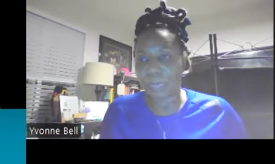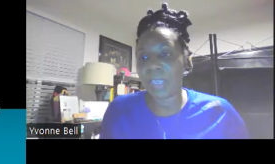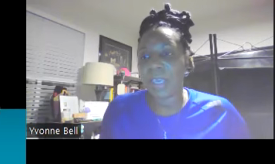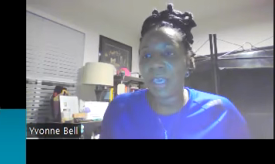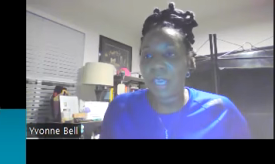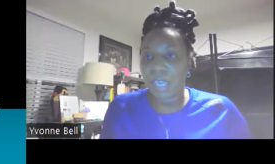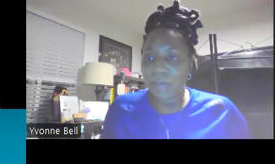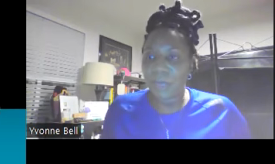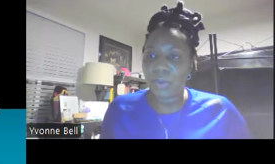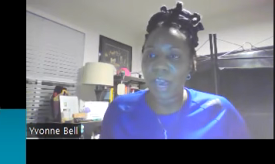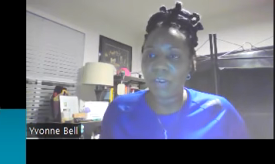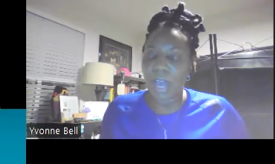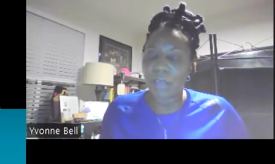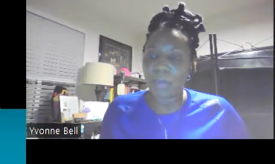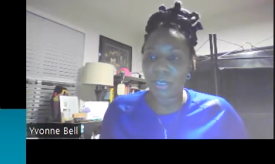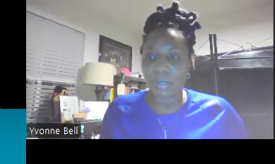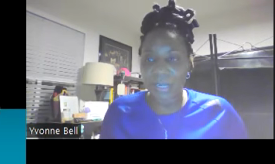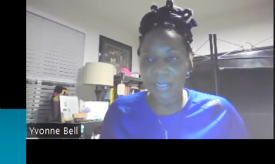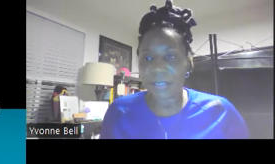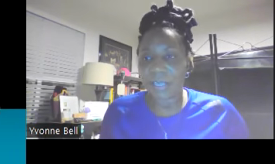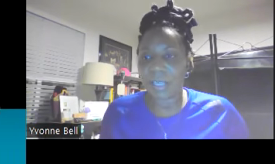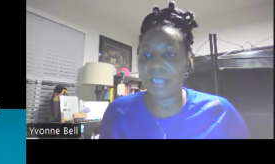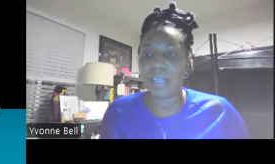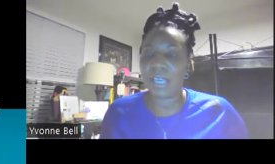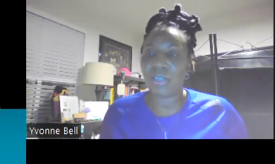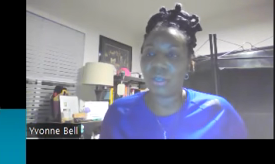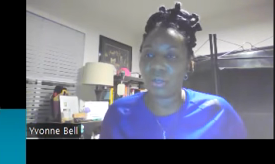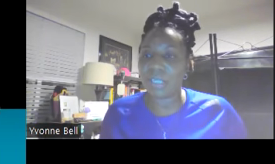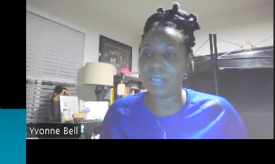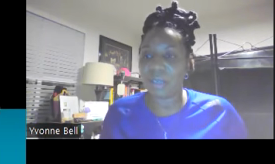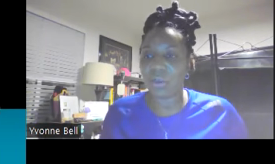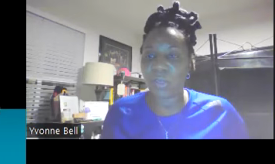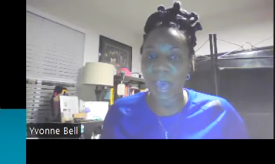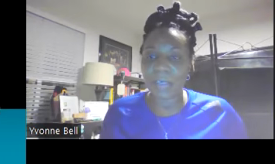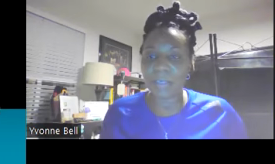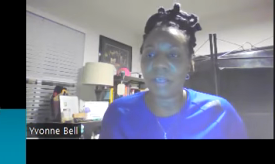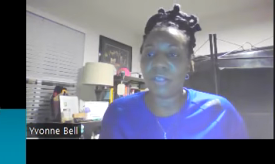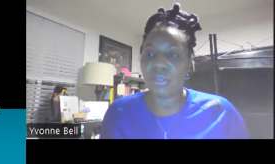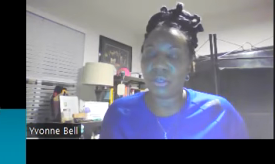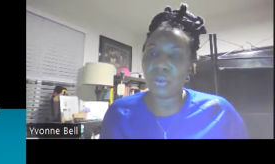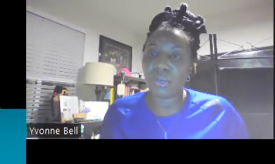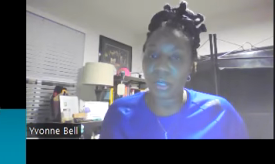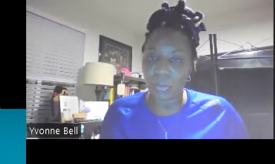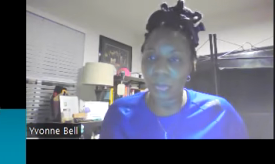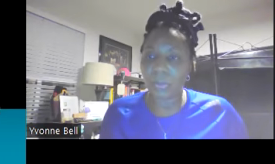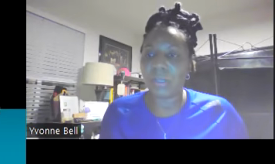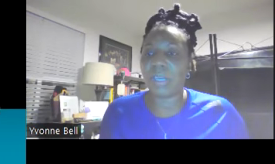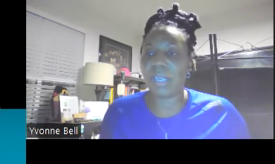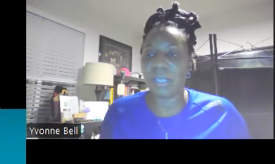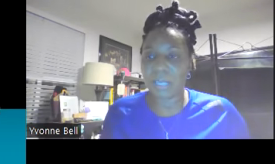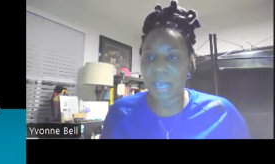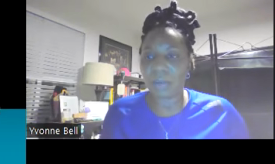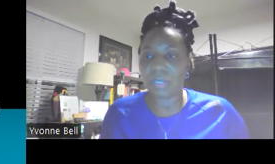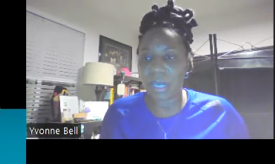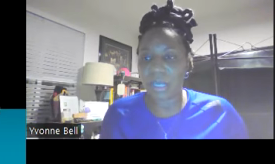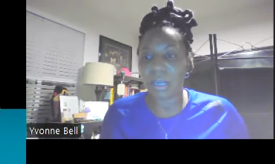world. If you have an occupational licensing, then you need to know that to do your renewal,